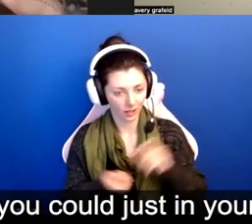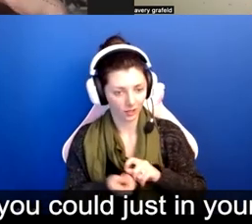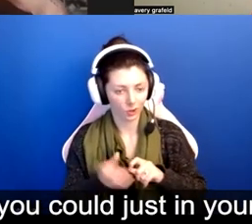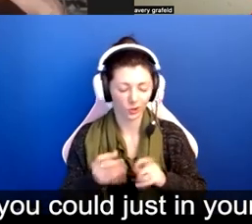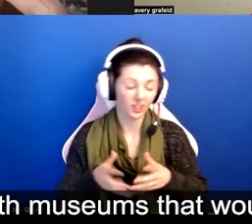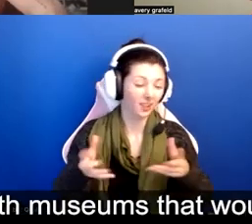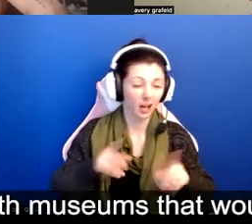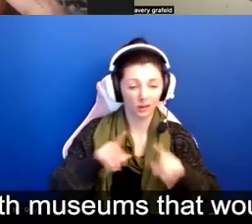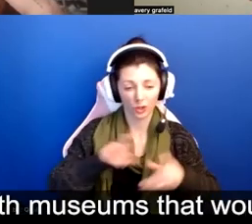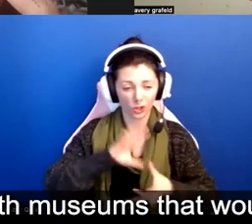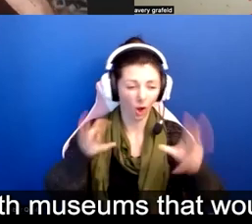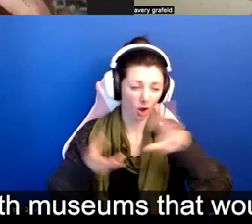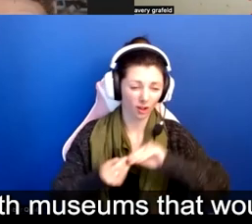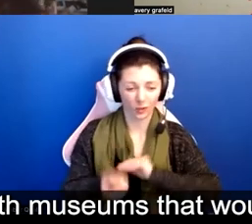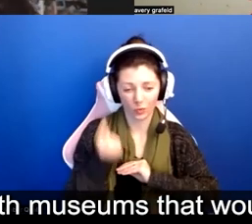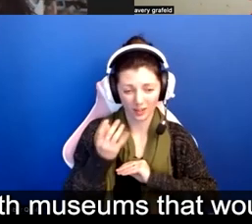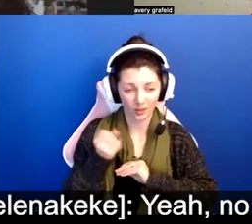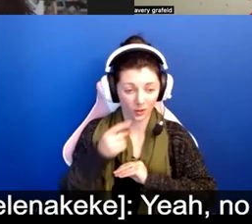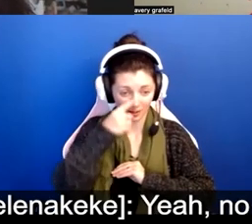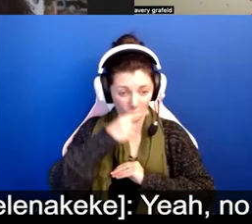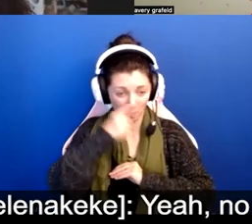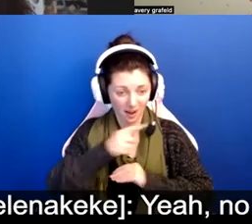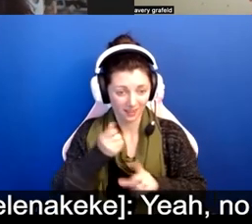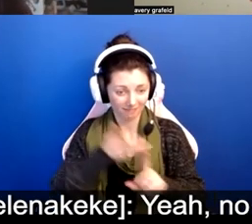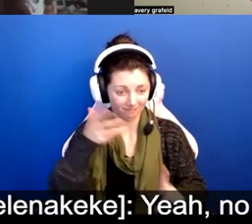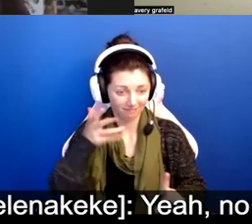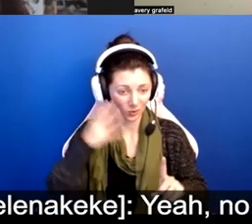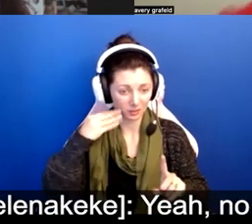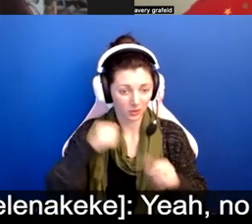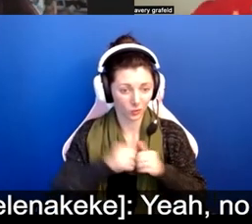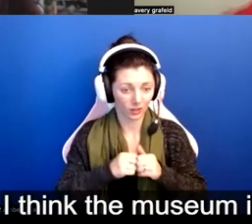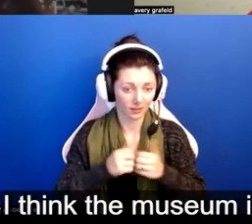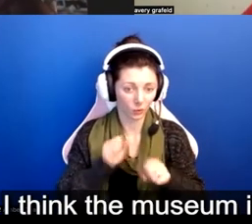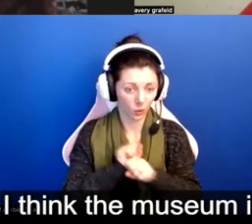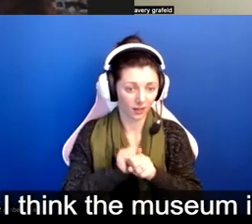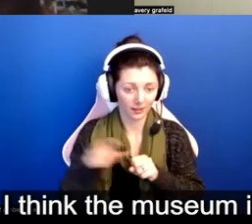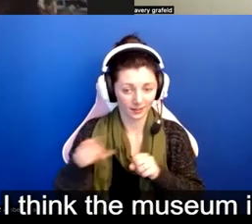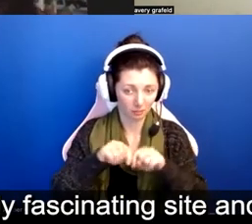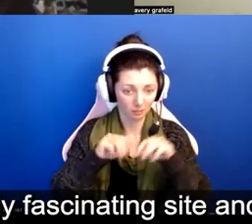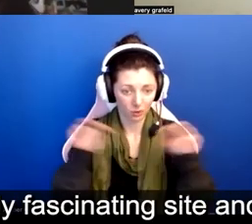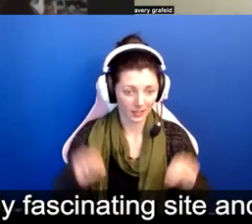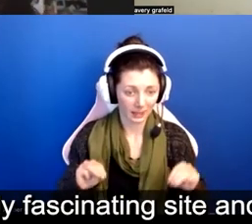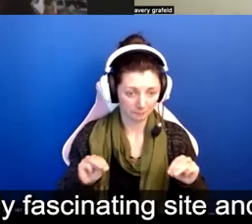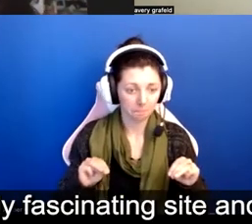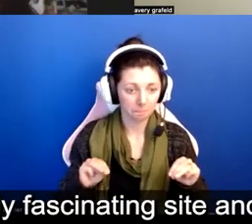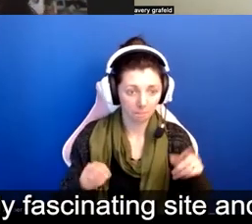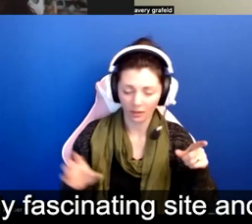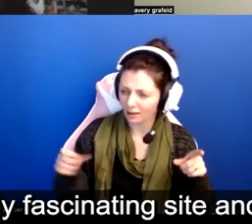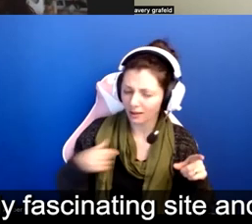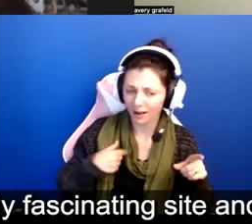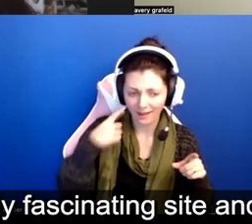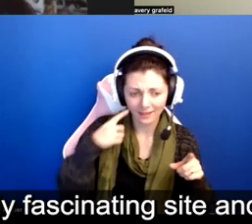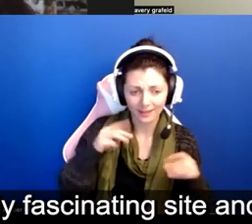give your experience working with museums, that'd be great. Yeah, no, I think the museum is a really